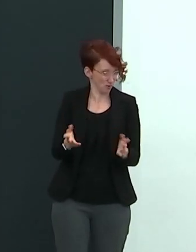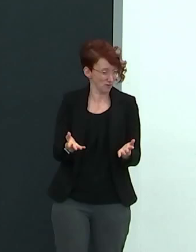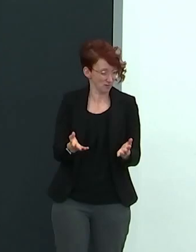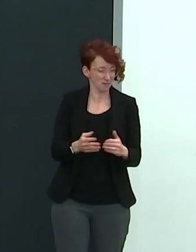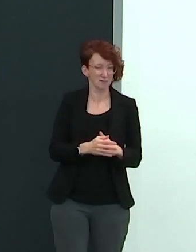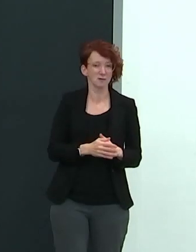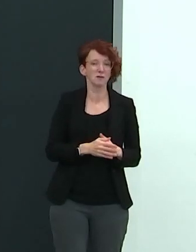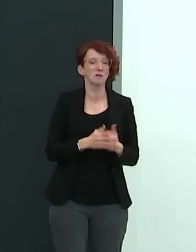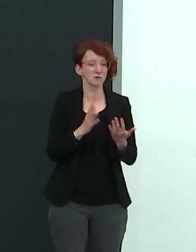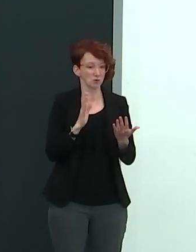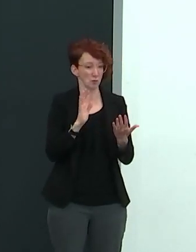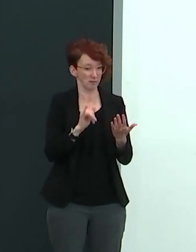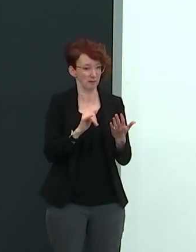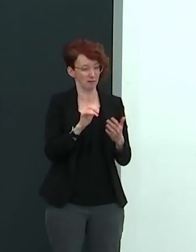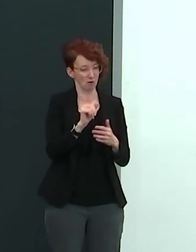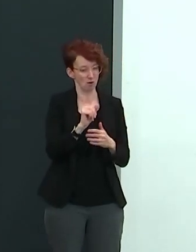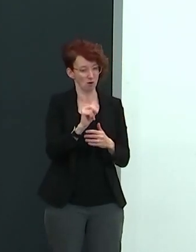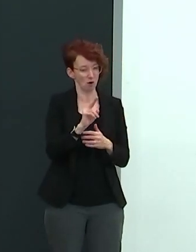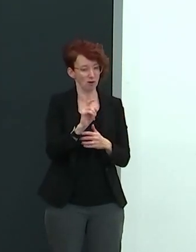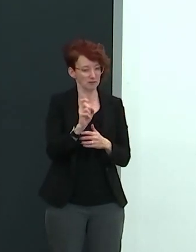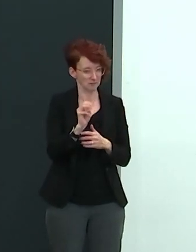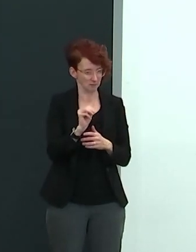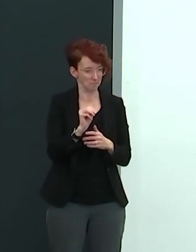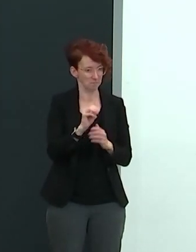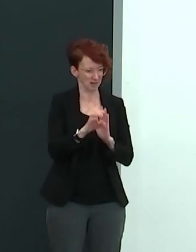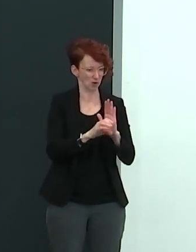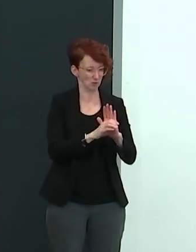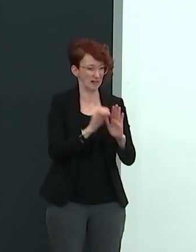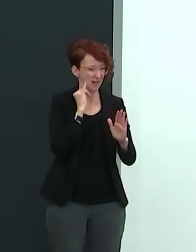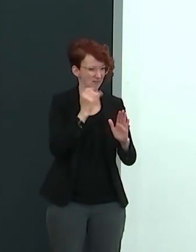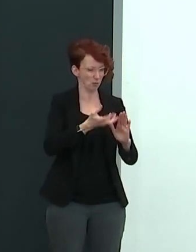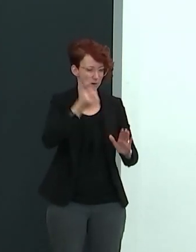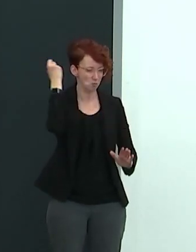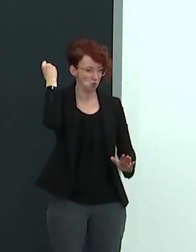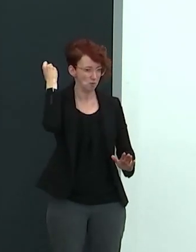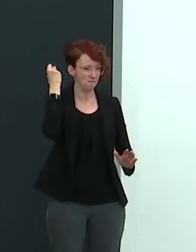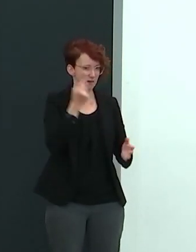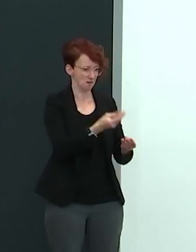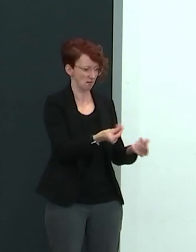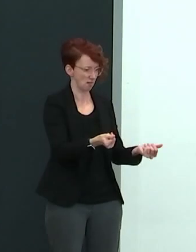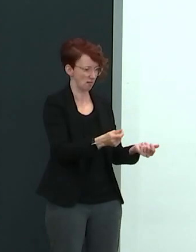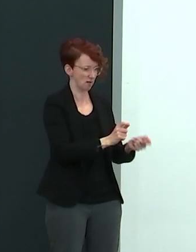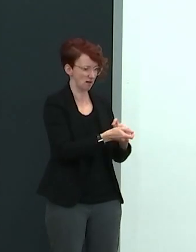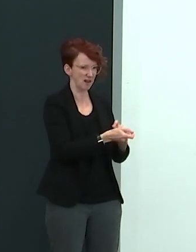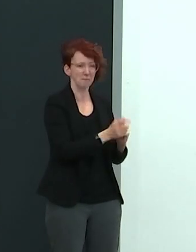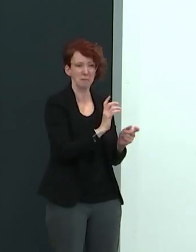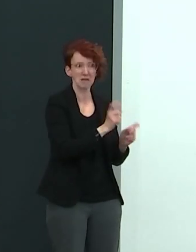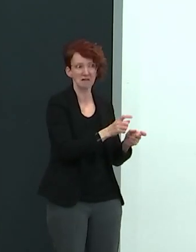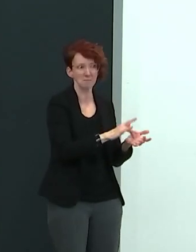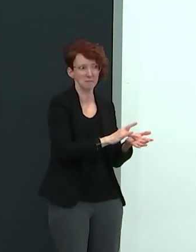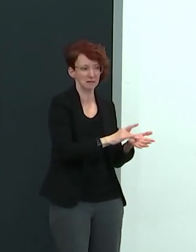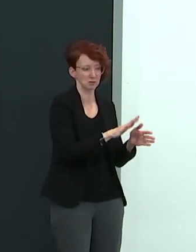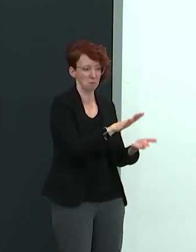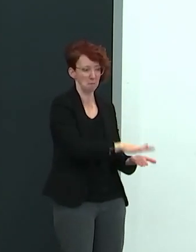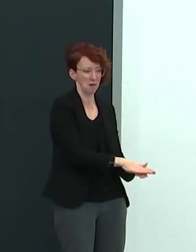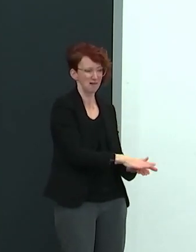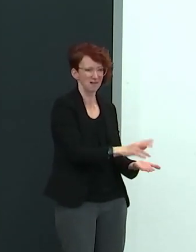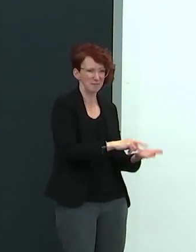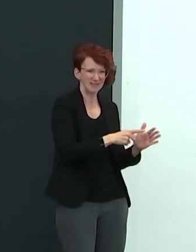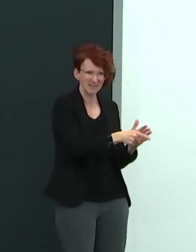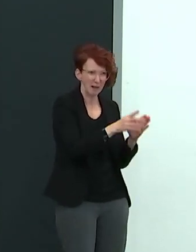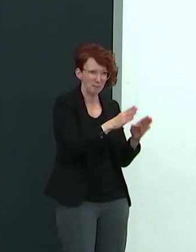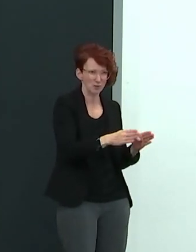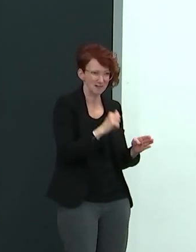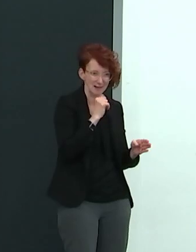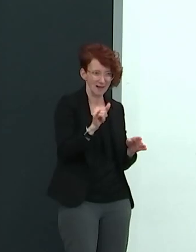the autistic characteristics from an individual, it fundamentally changes who they are as a person, how they interact